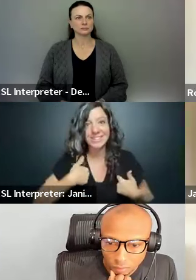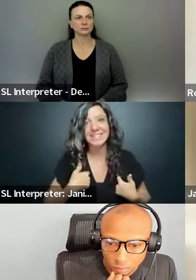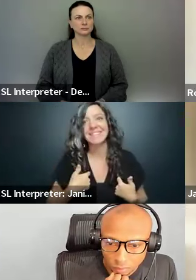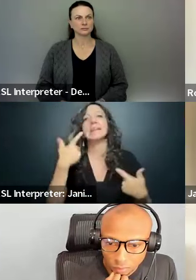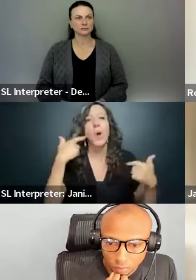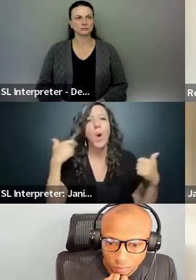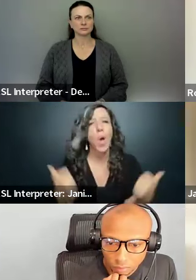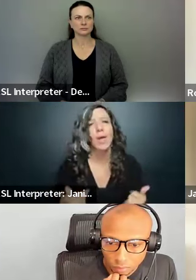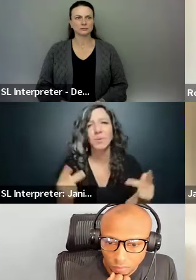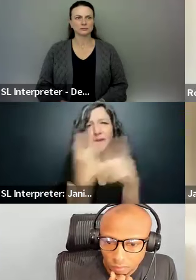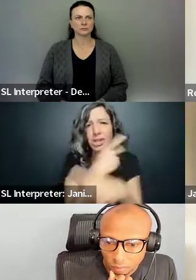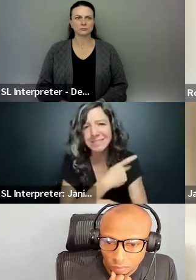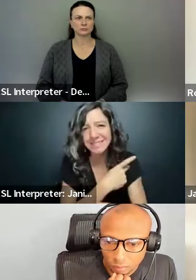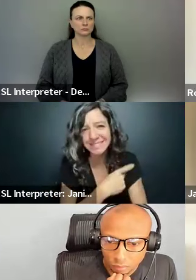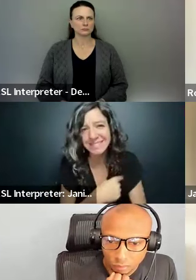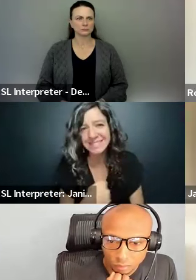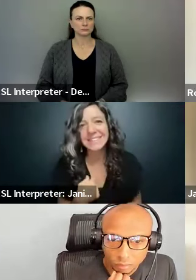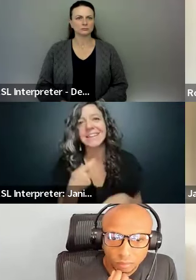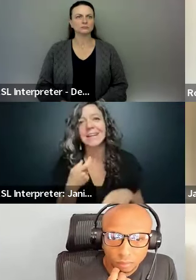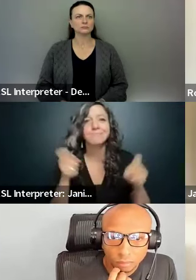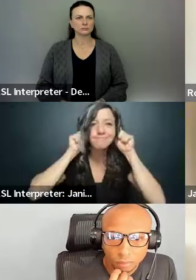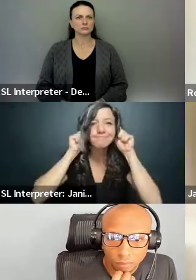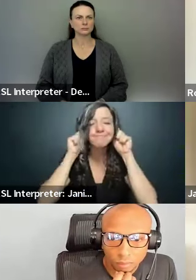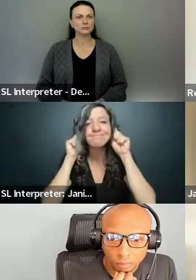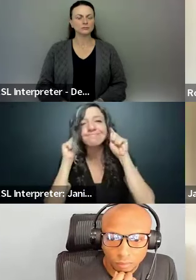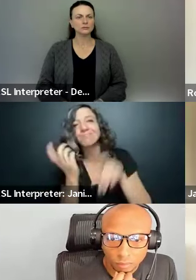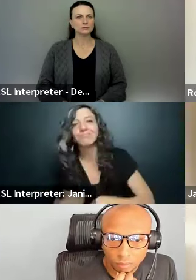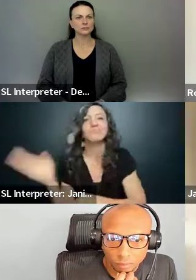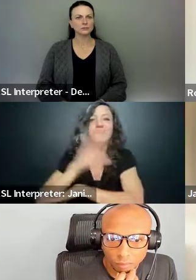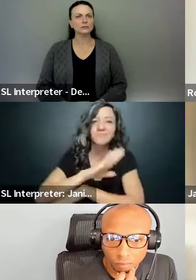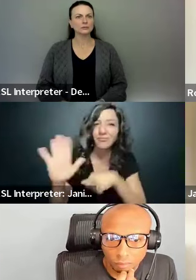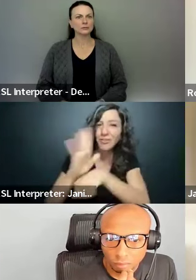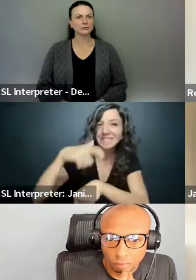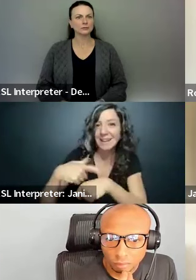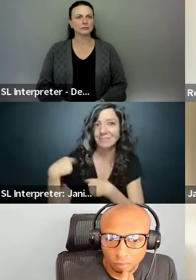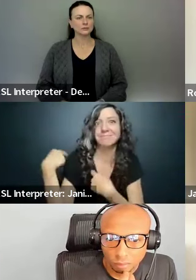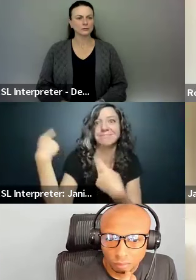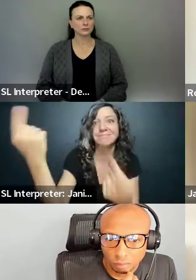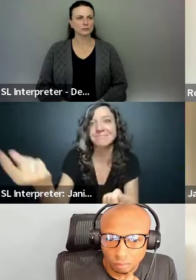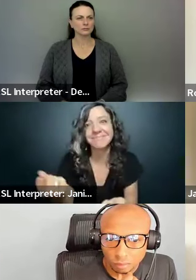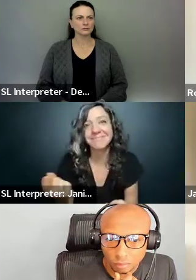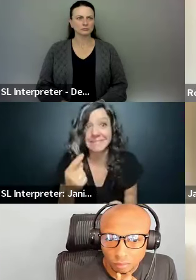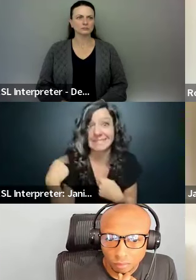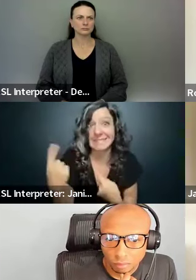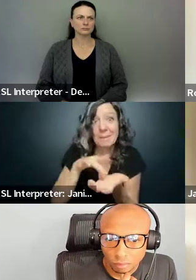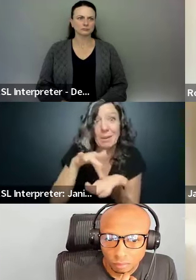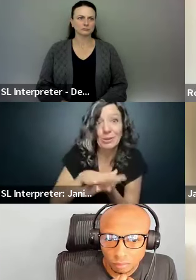is much worse. And you know, I'm wearing hearing aids full time for a while now, well, since middle school.